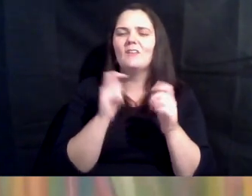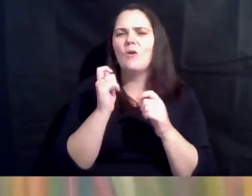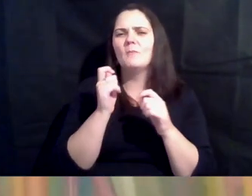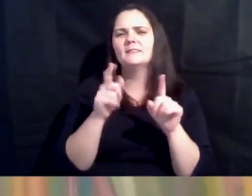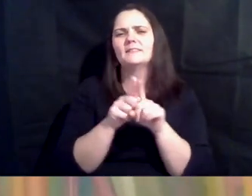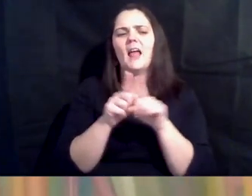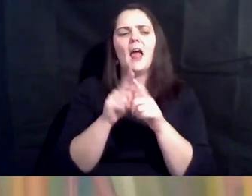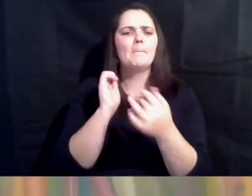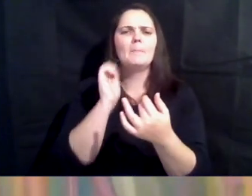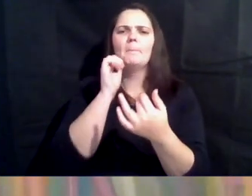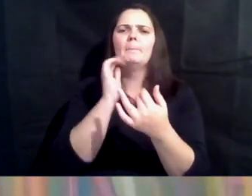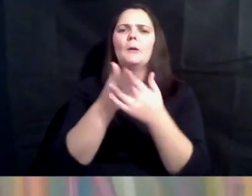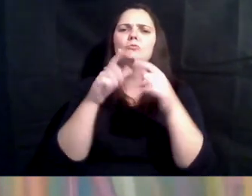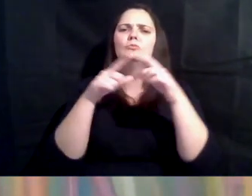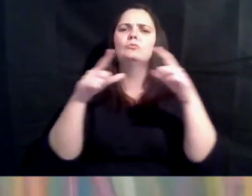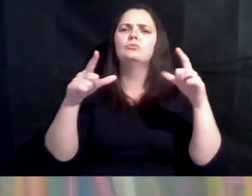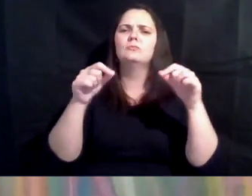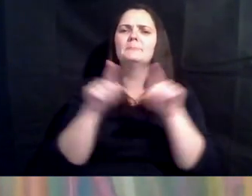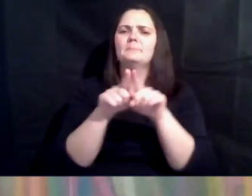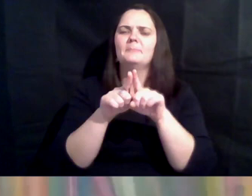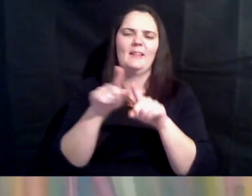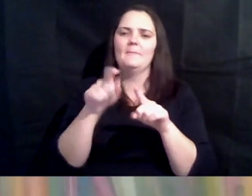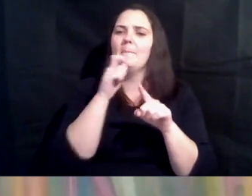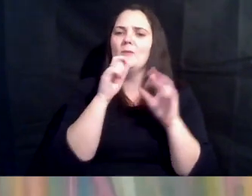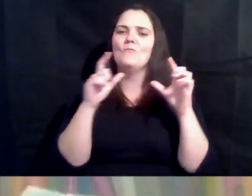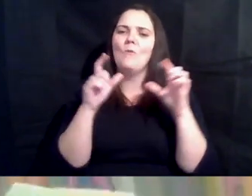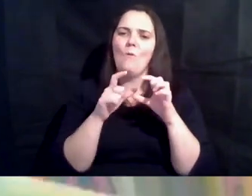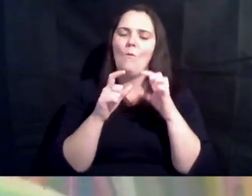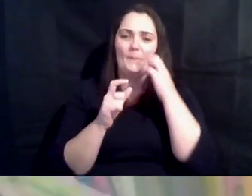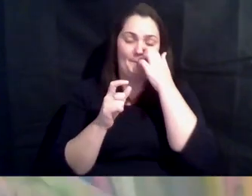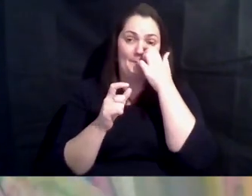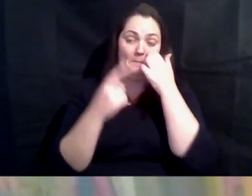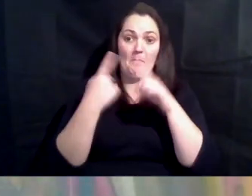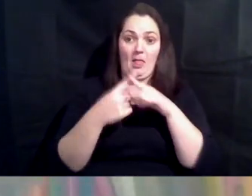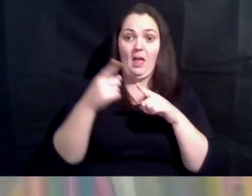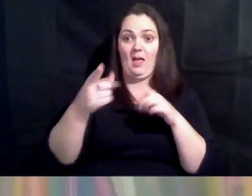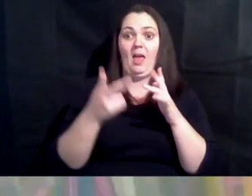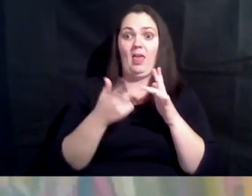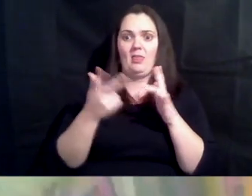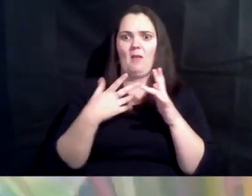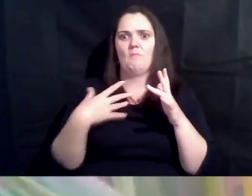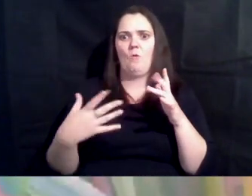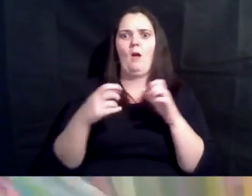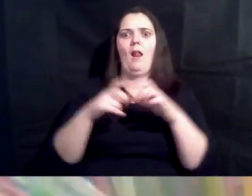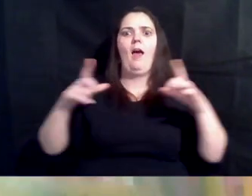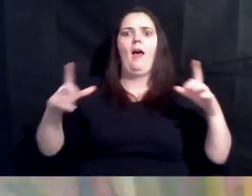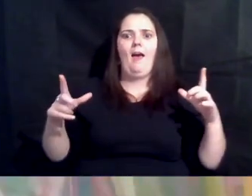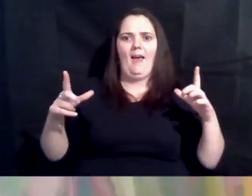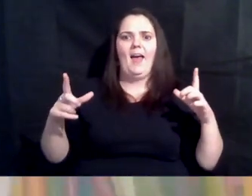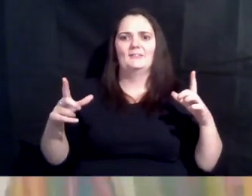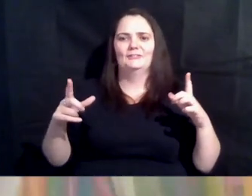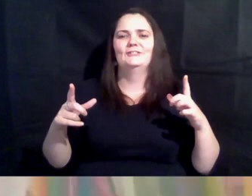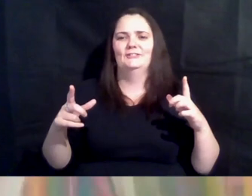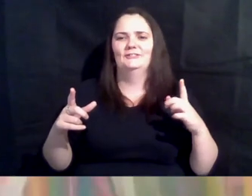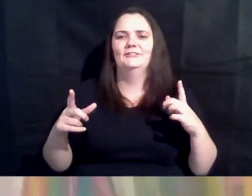but again, a little bit smaller. And then I've also been experimenting with some larger zines. So this is A4,